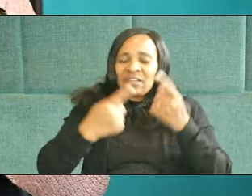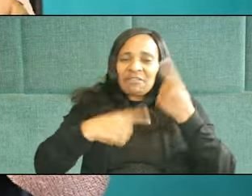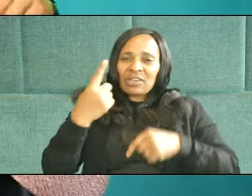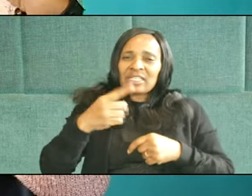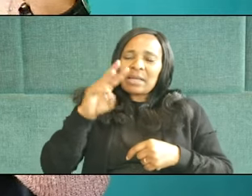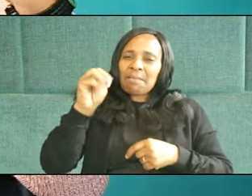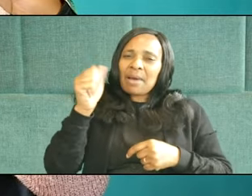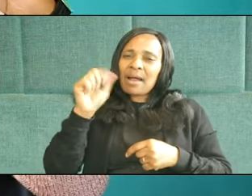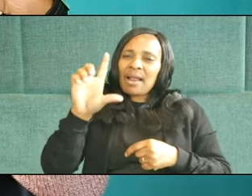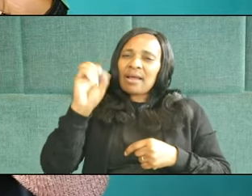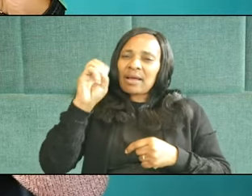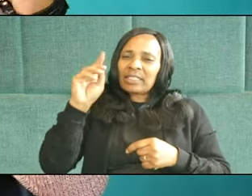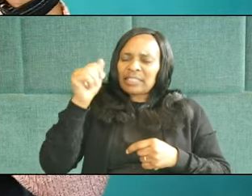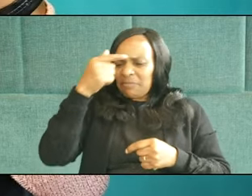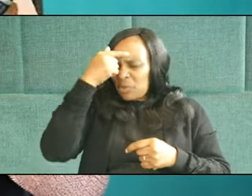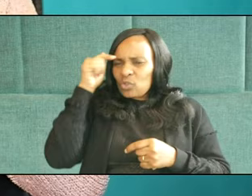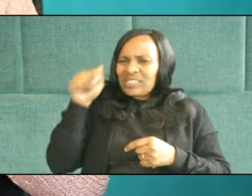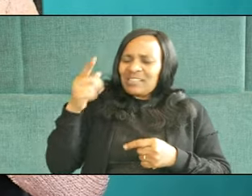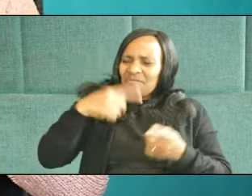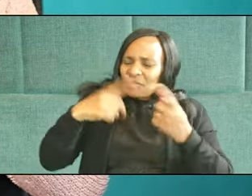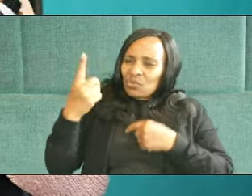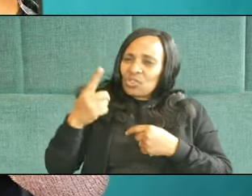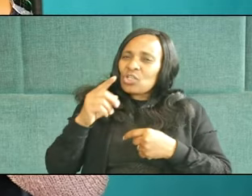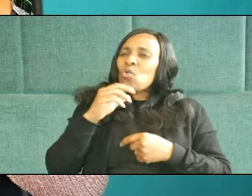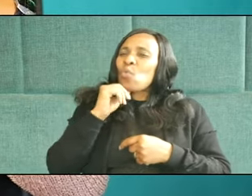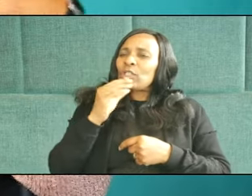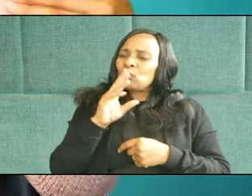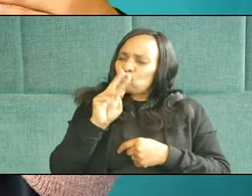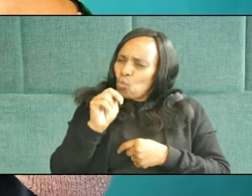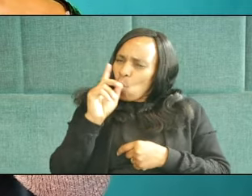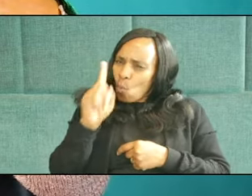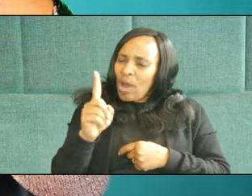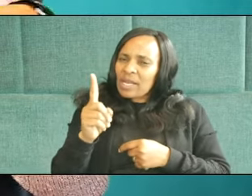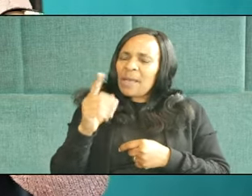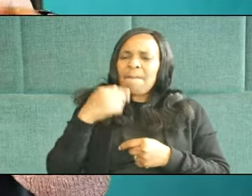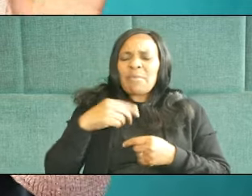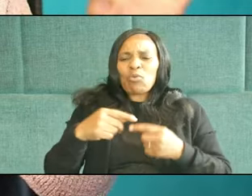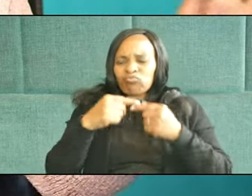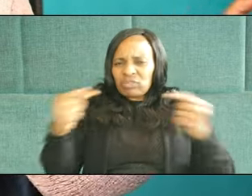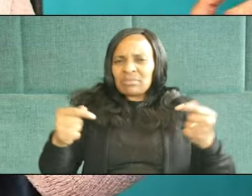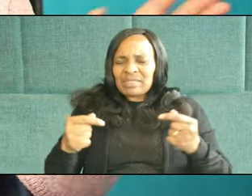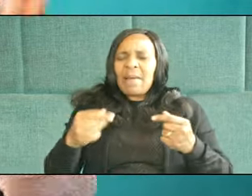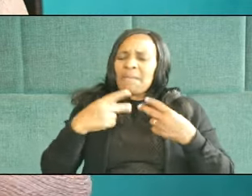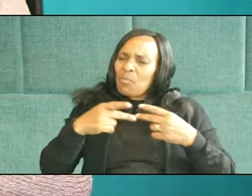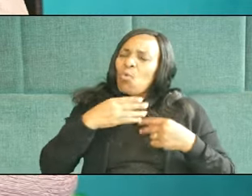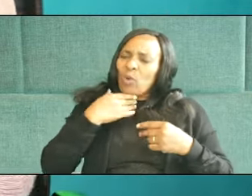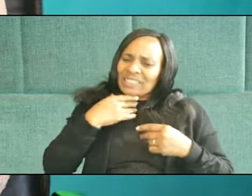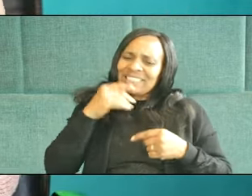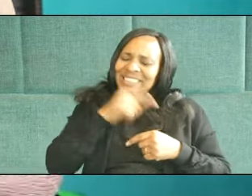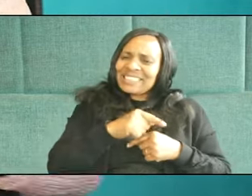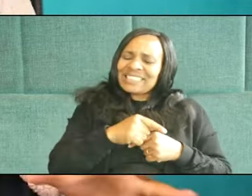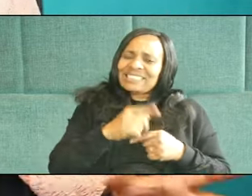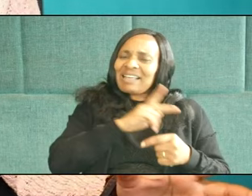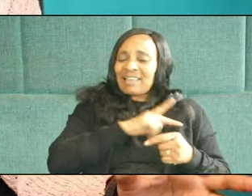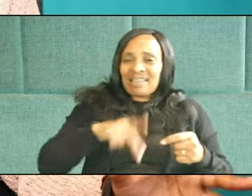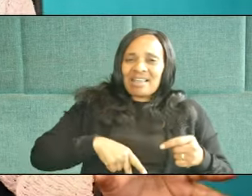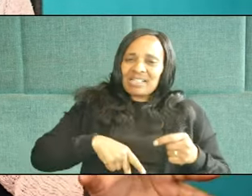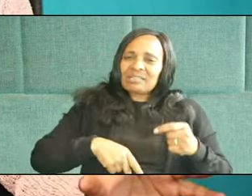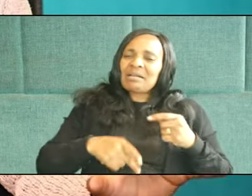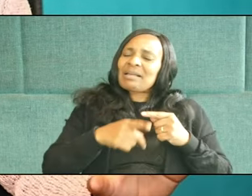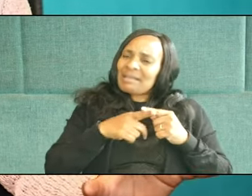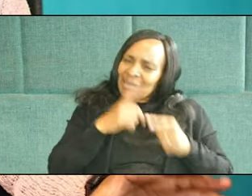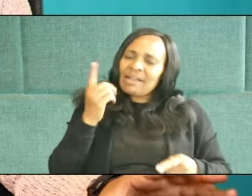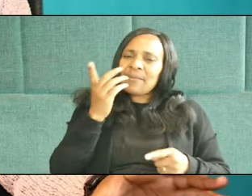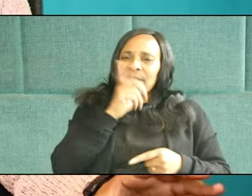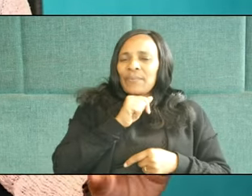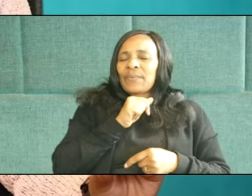victory, he did not want anyone, even though they were his enemies, people who wanted him dead, apart from Jonathan. So I'm talking about Saul.